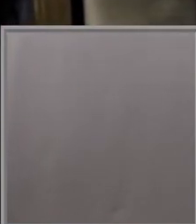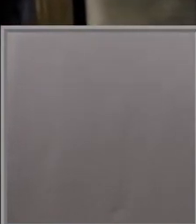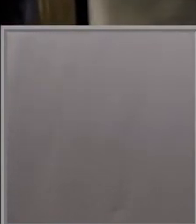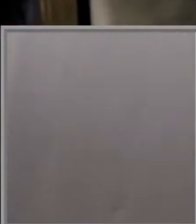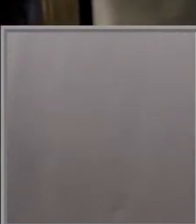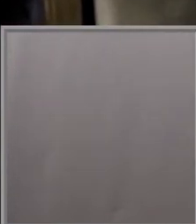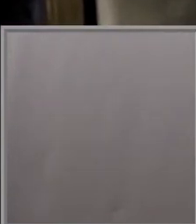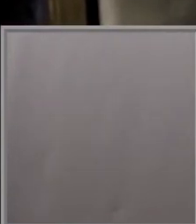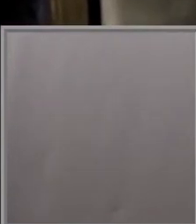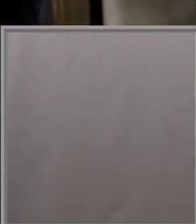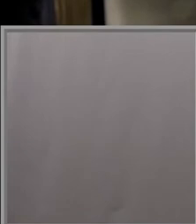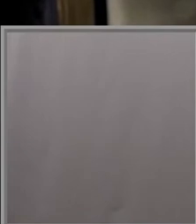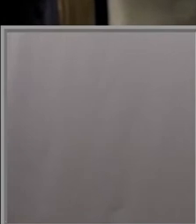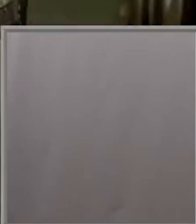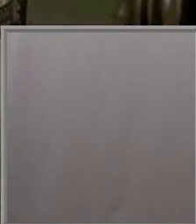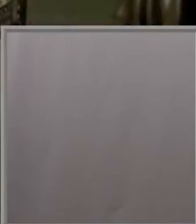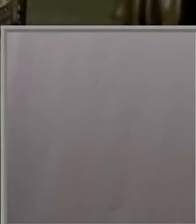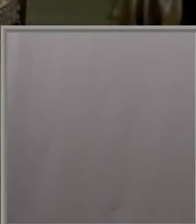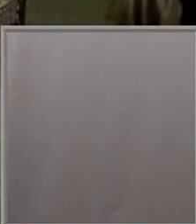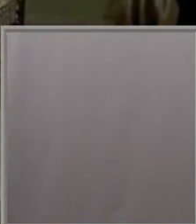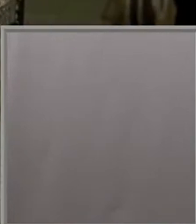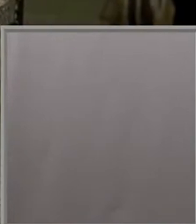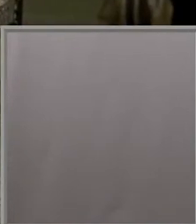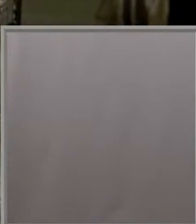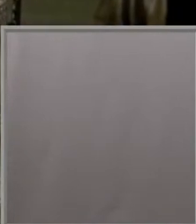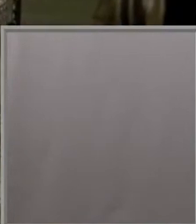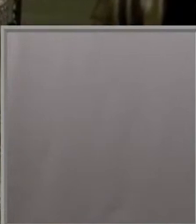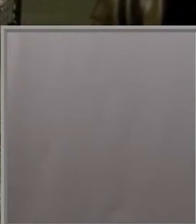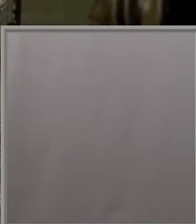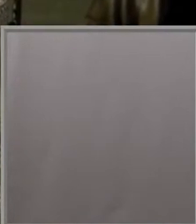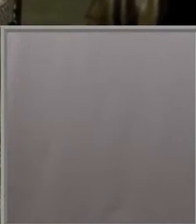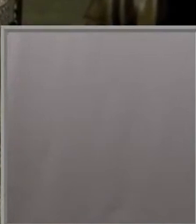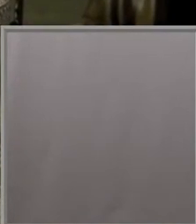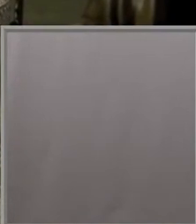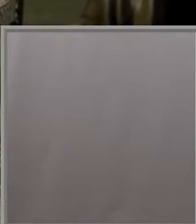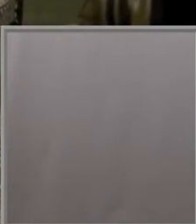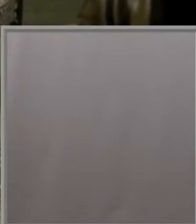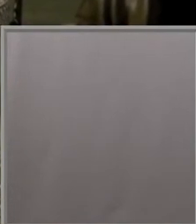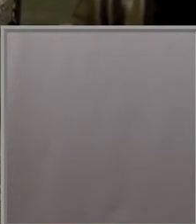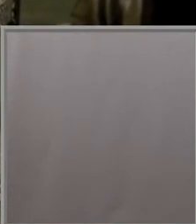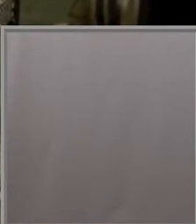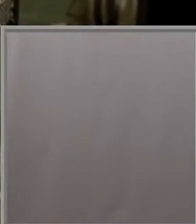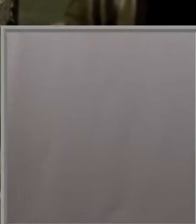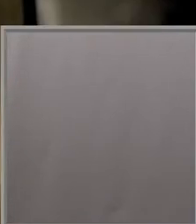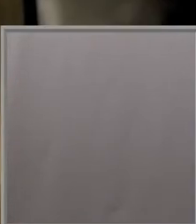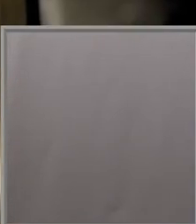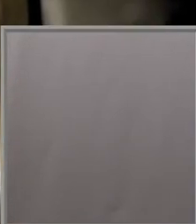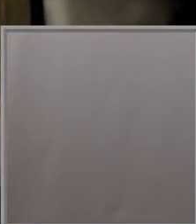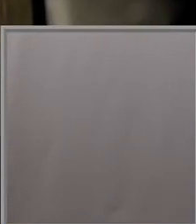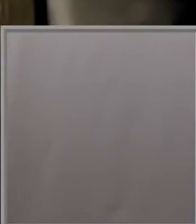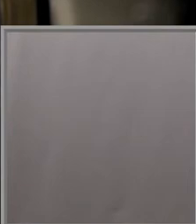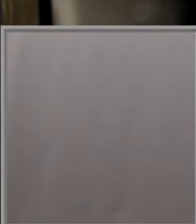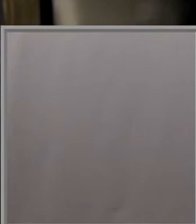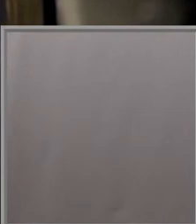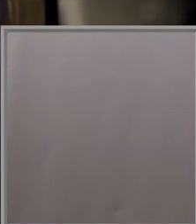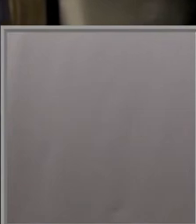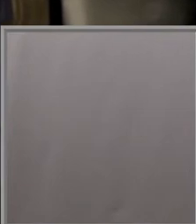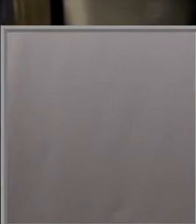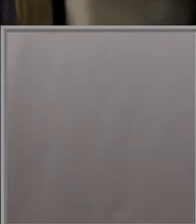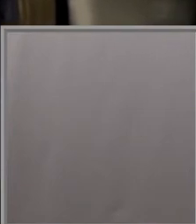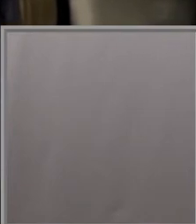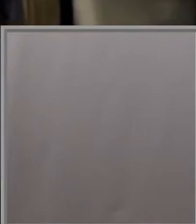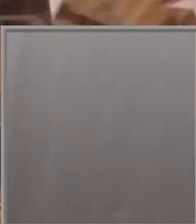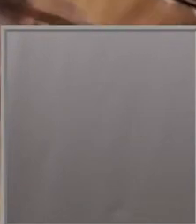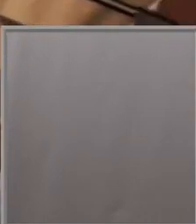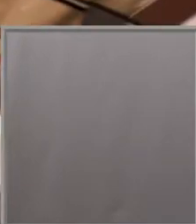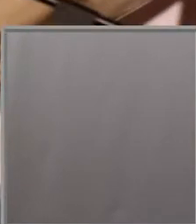want to give back as well. I am in awe. I am in disbelief. Like, this is the very first time I'm nominated for an